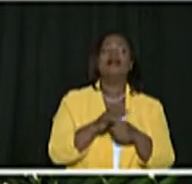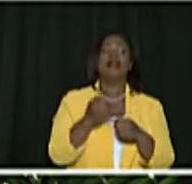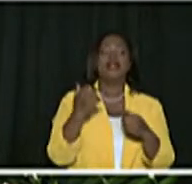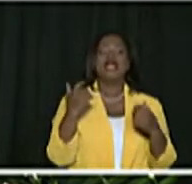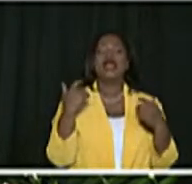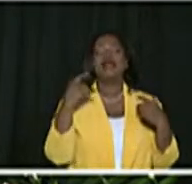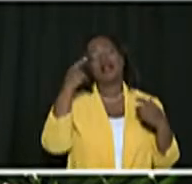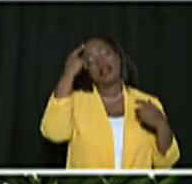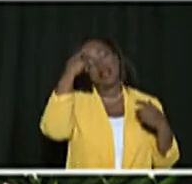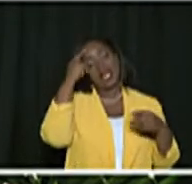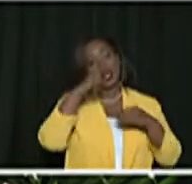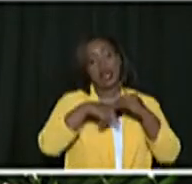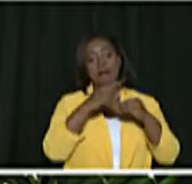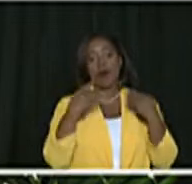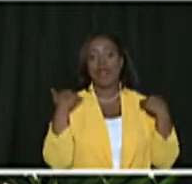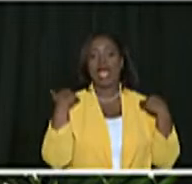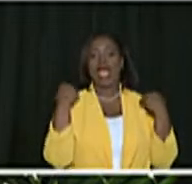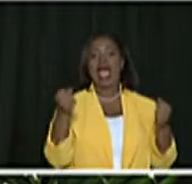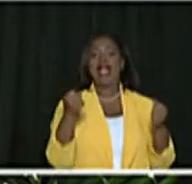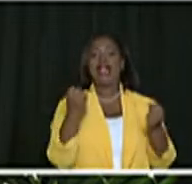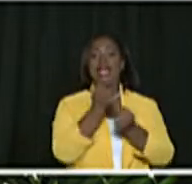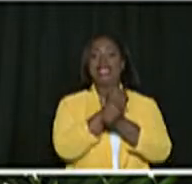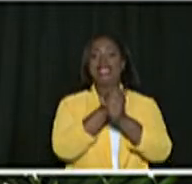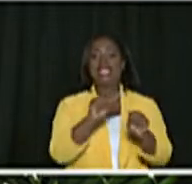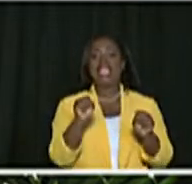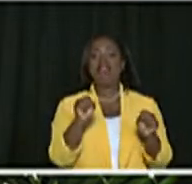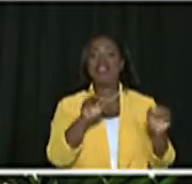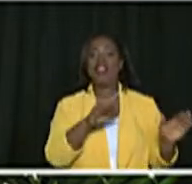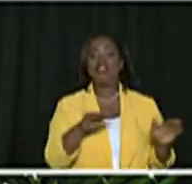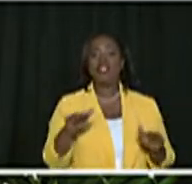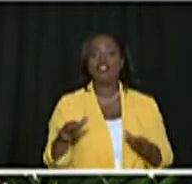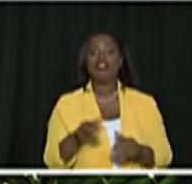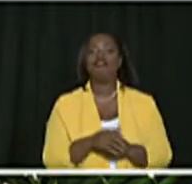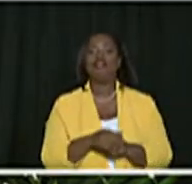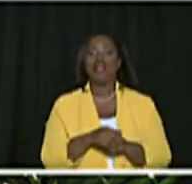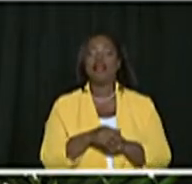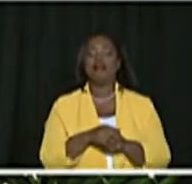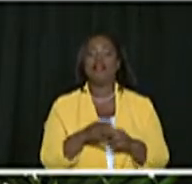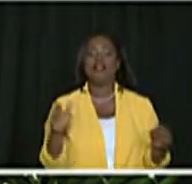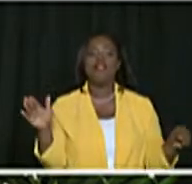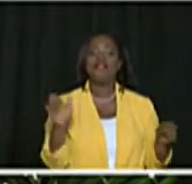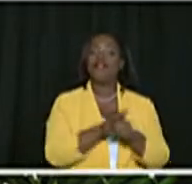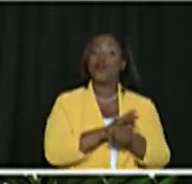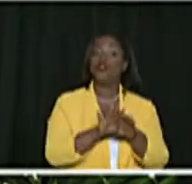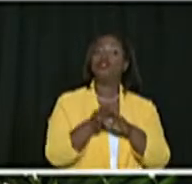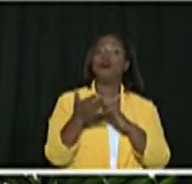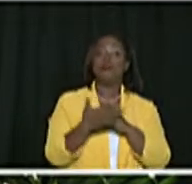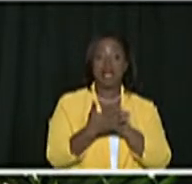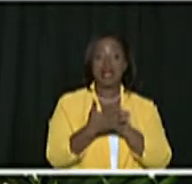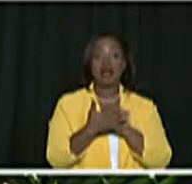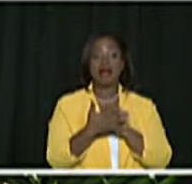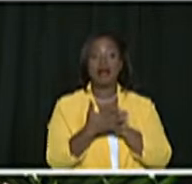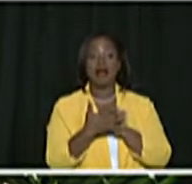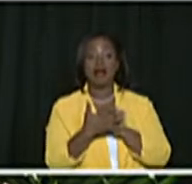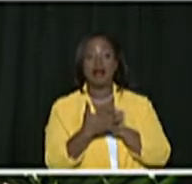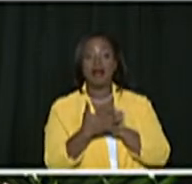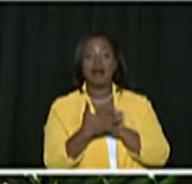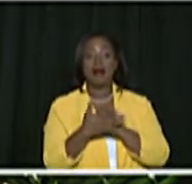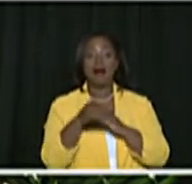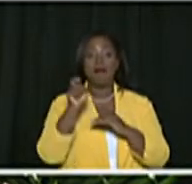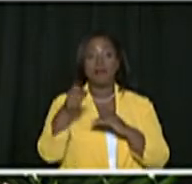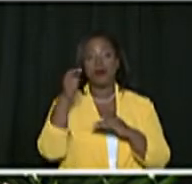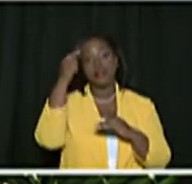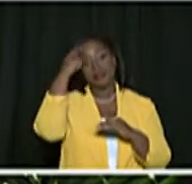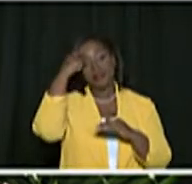security of our children, of all Jamaicans, remains our primary consideration. And so we have to think forward where